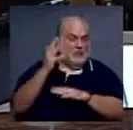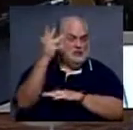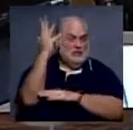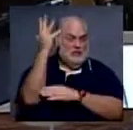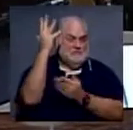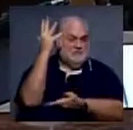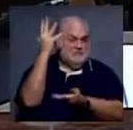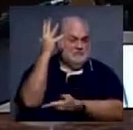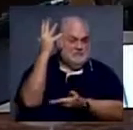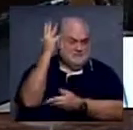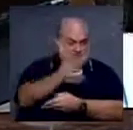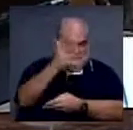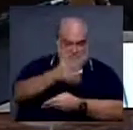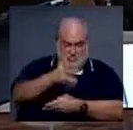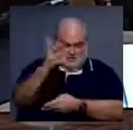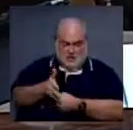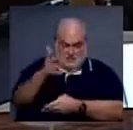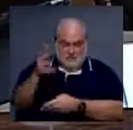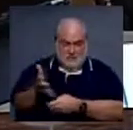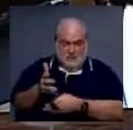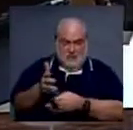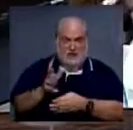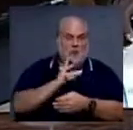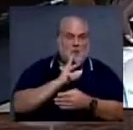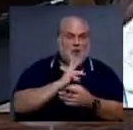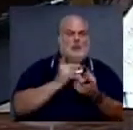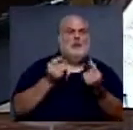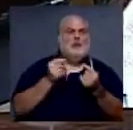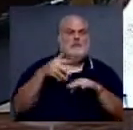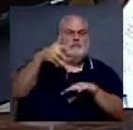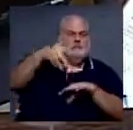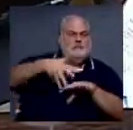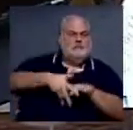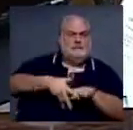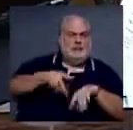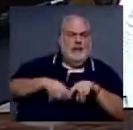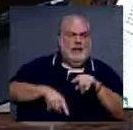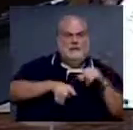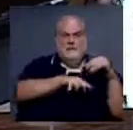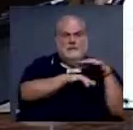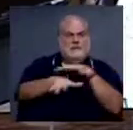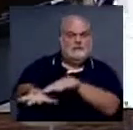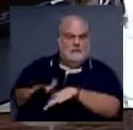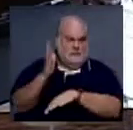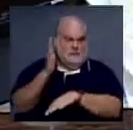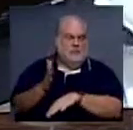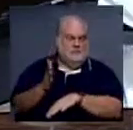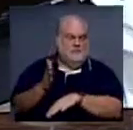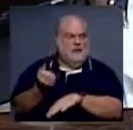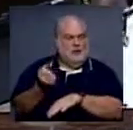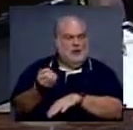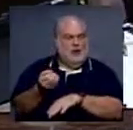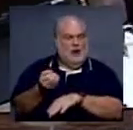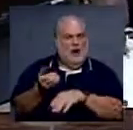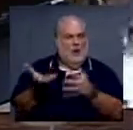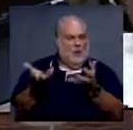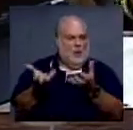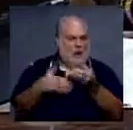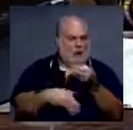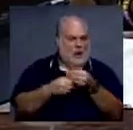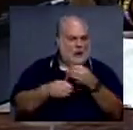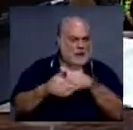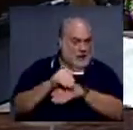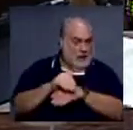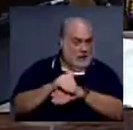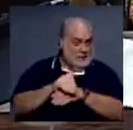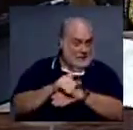is that's next door to them. So I would like this item added to the agenda tonight, but if that's